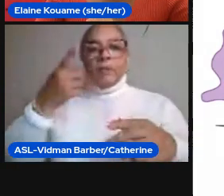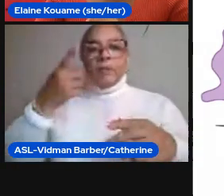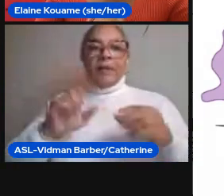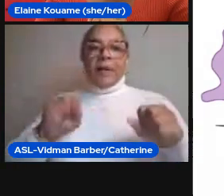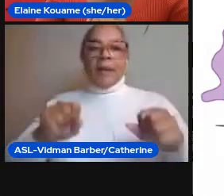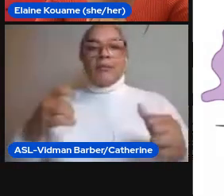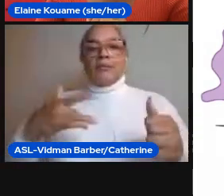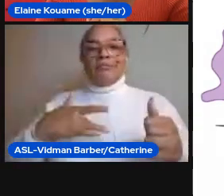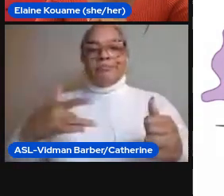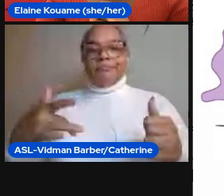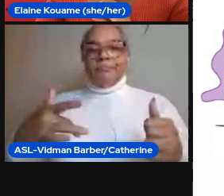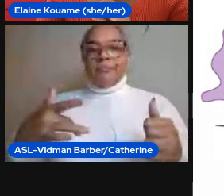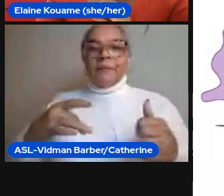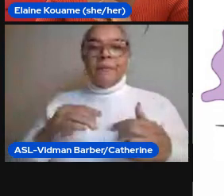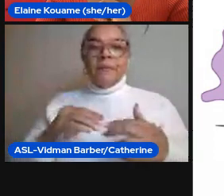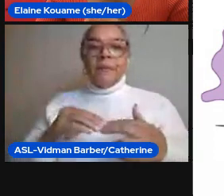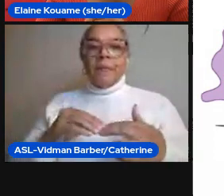sense